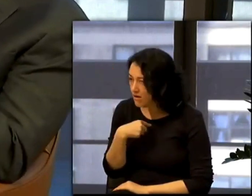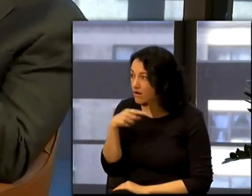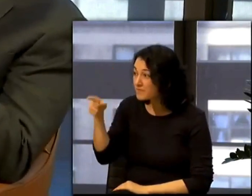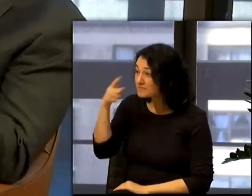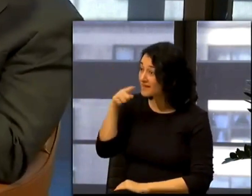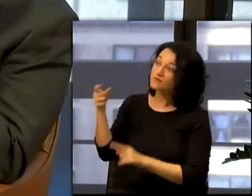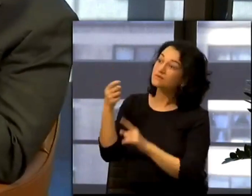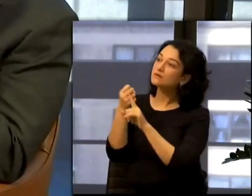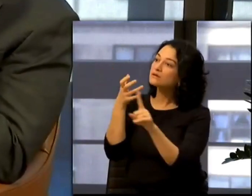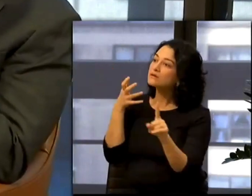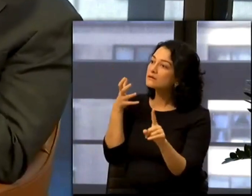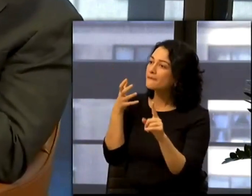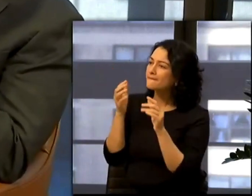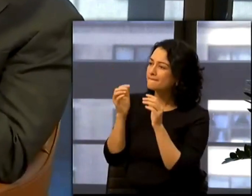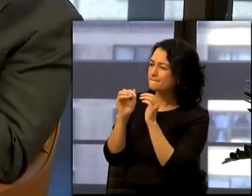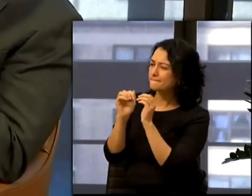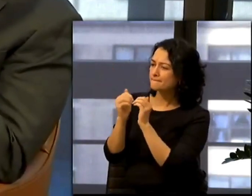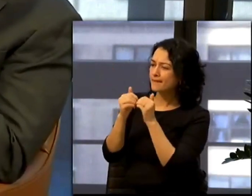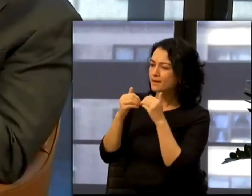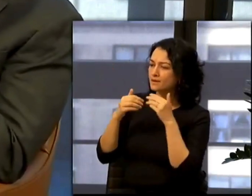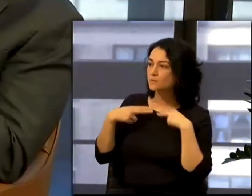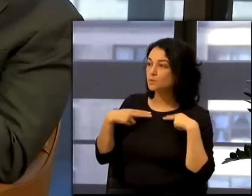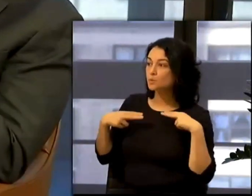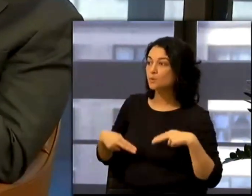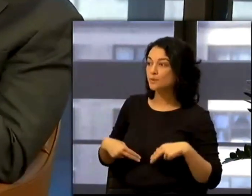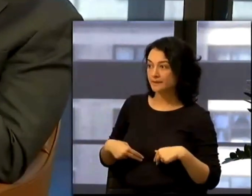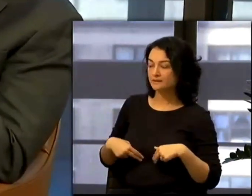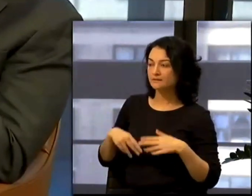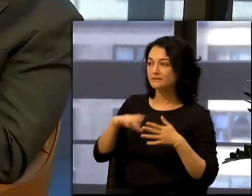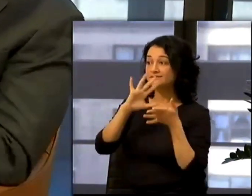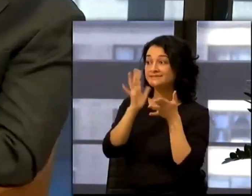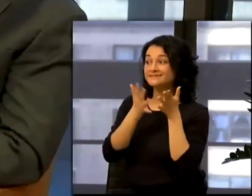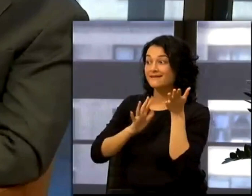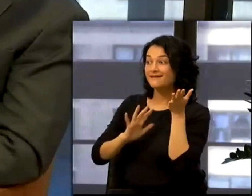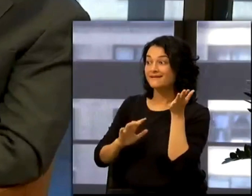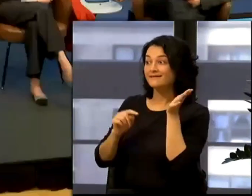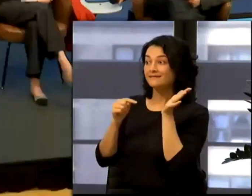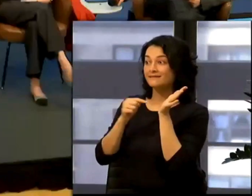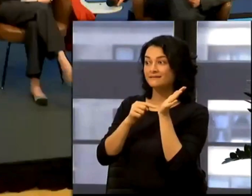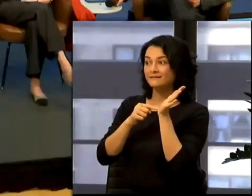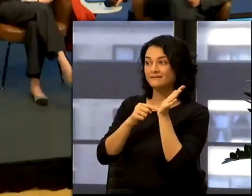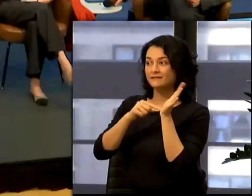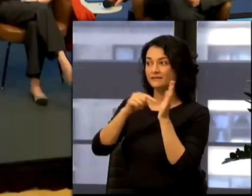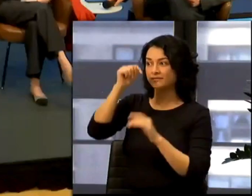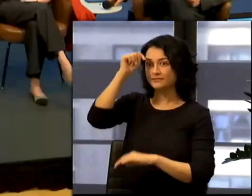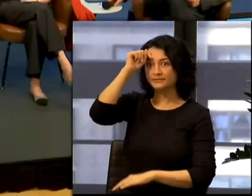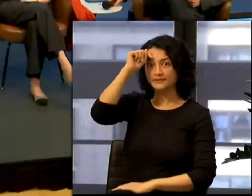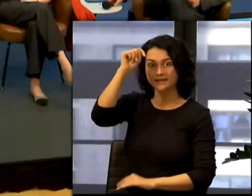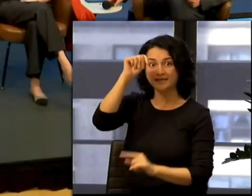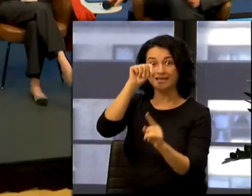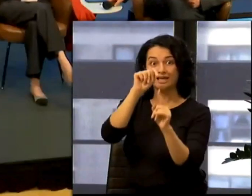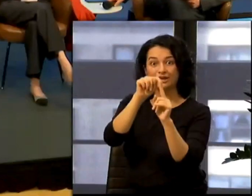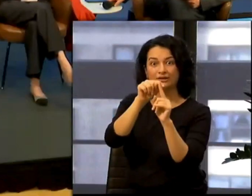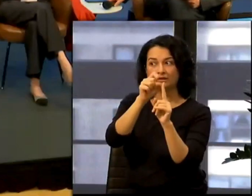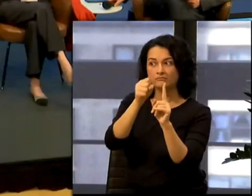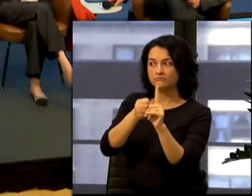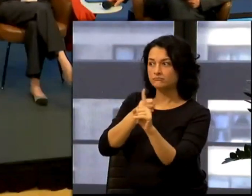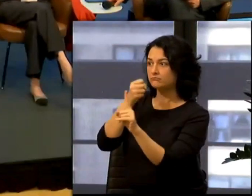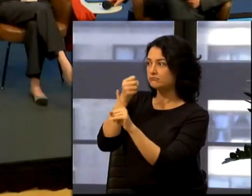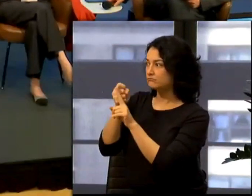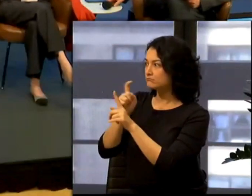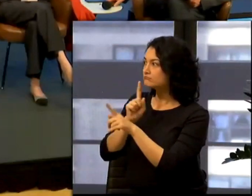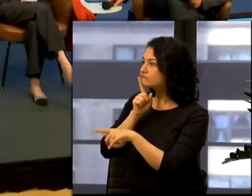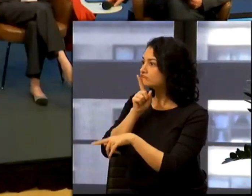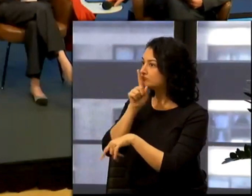the theoretical to the specific in confronting these issues. Yeah, thank you so much for that question. Thanks for reading my